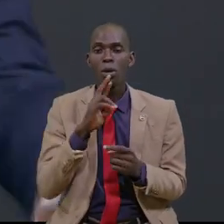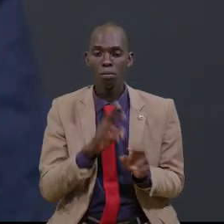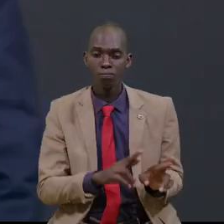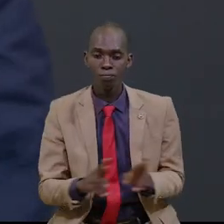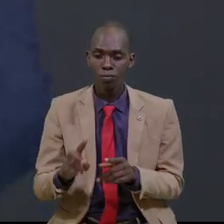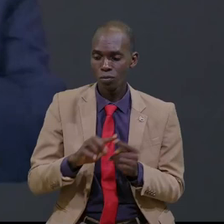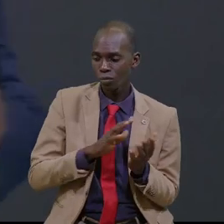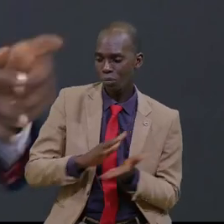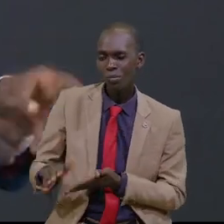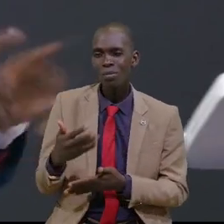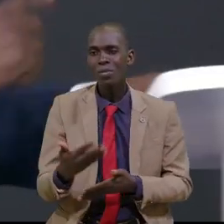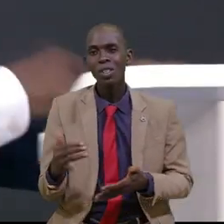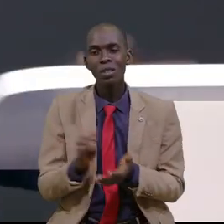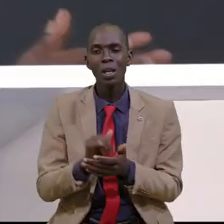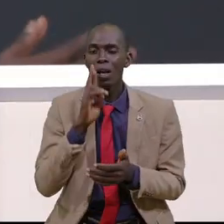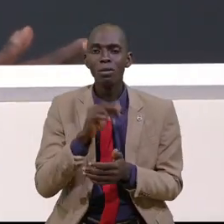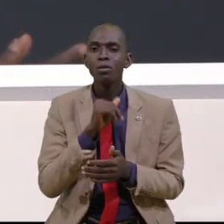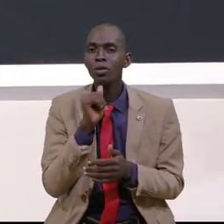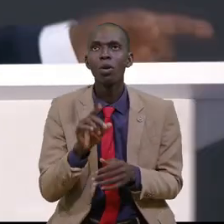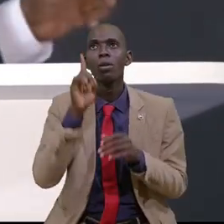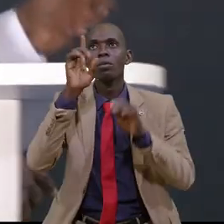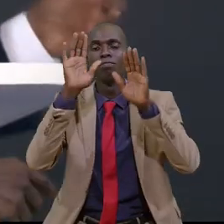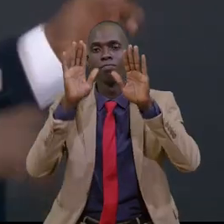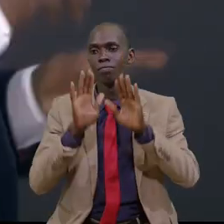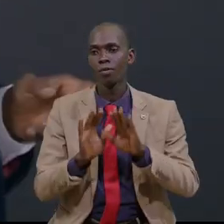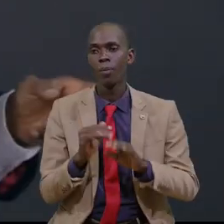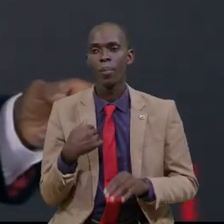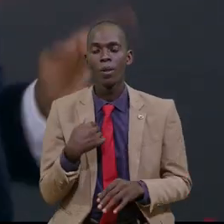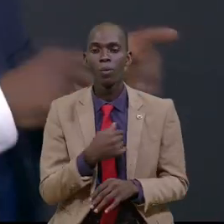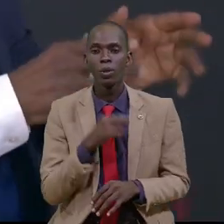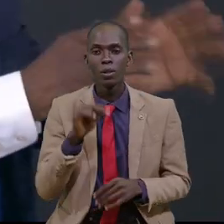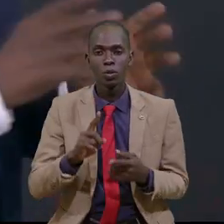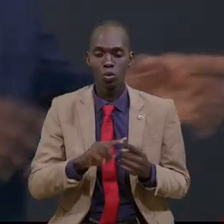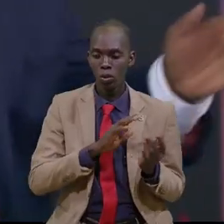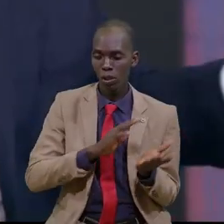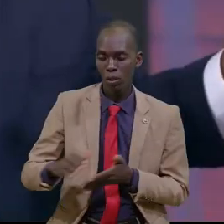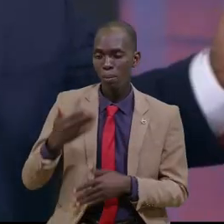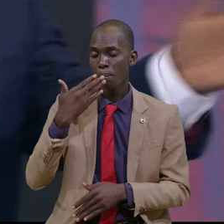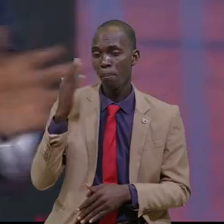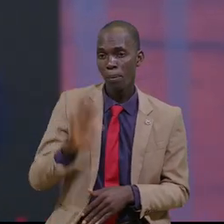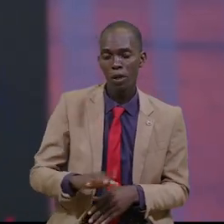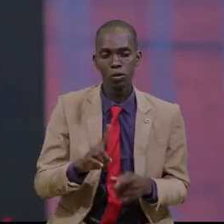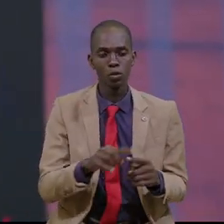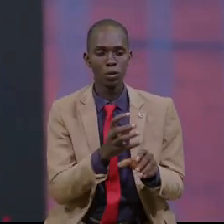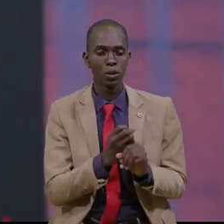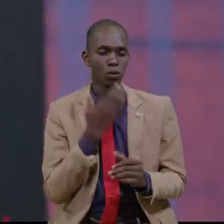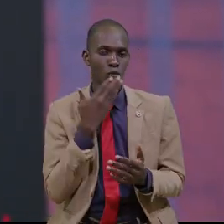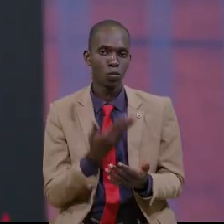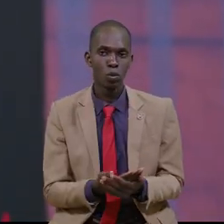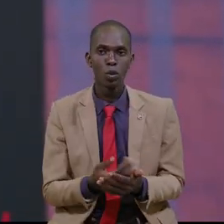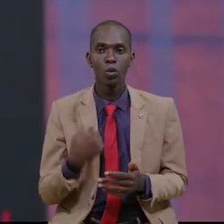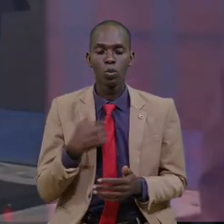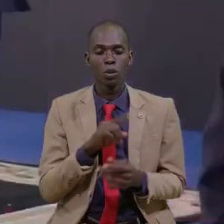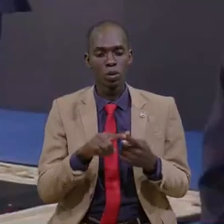are not excellent. We have to leave the bad for the good. We have to leave even the good for the